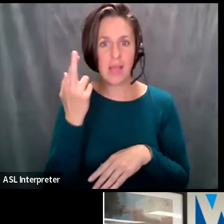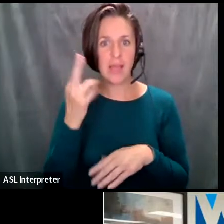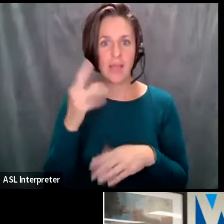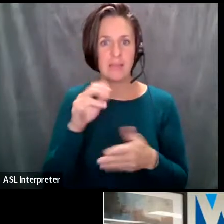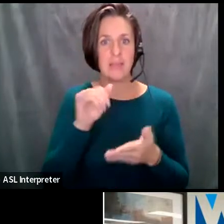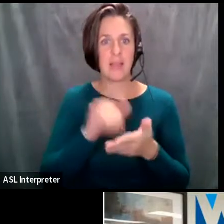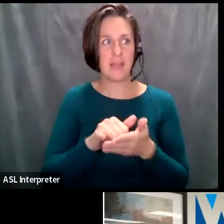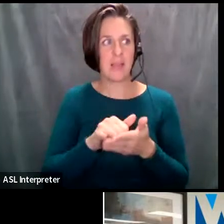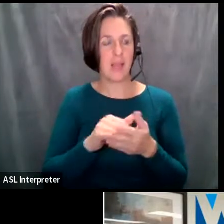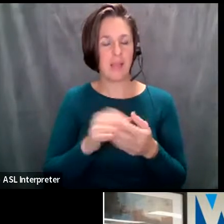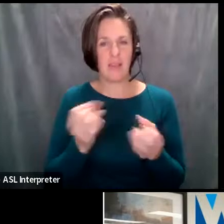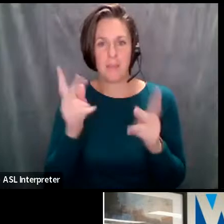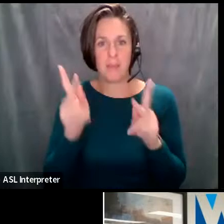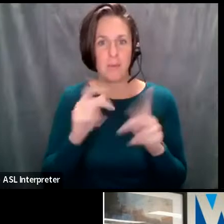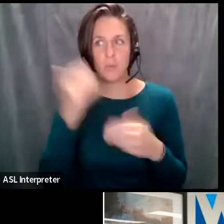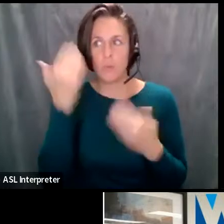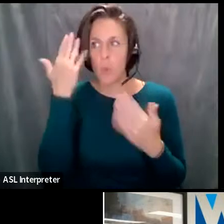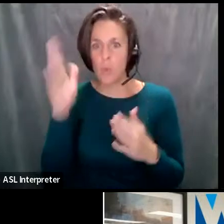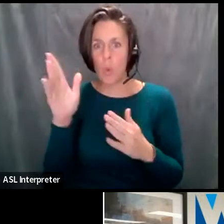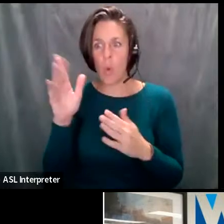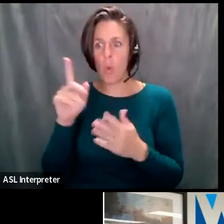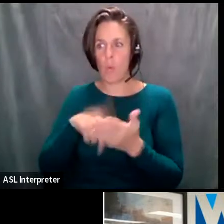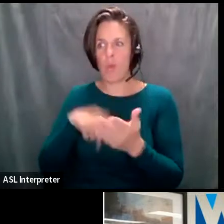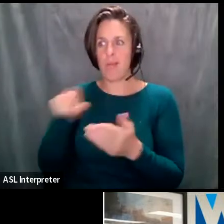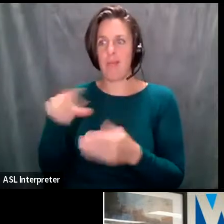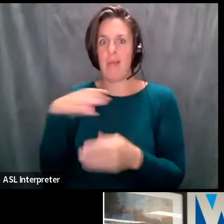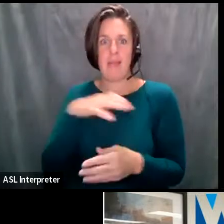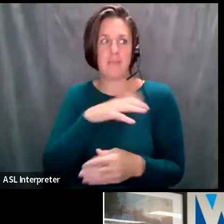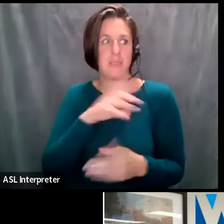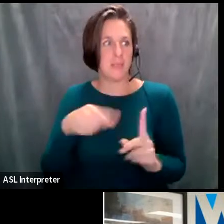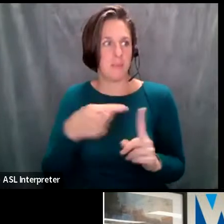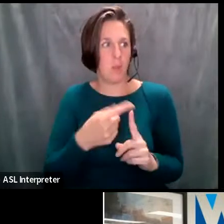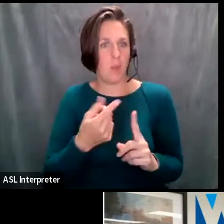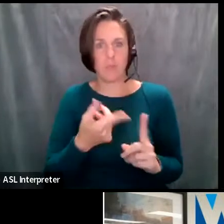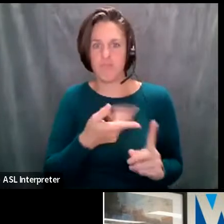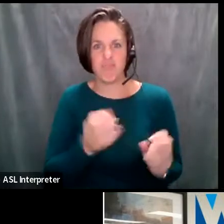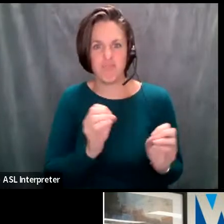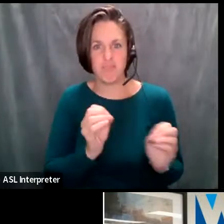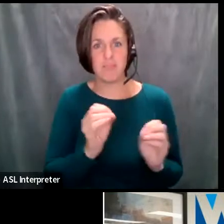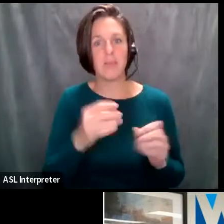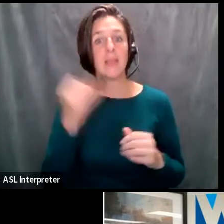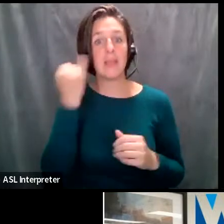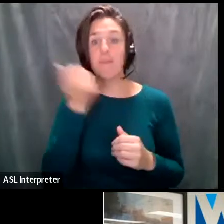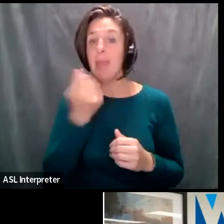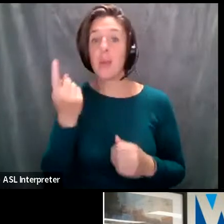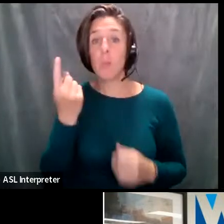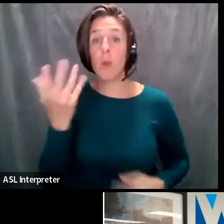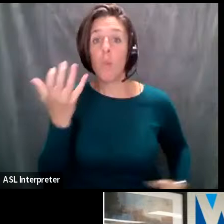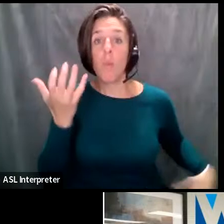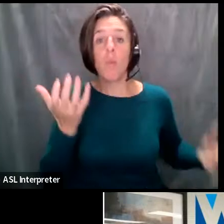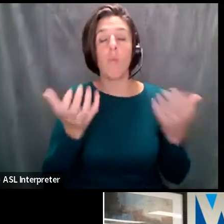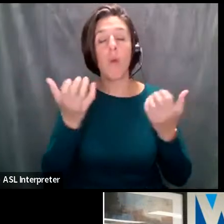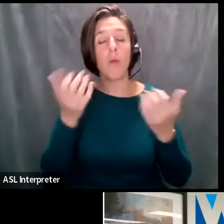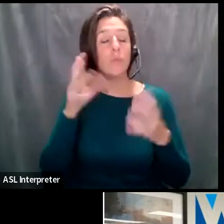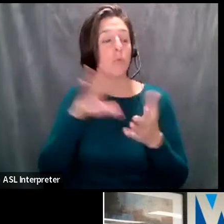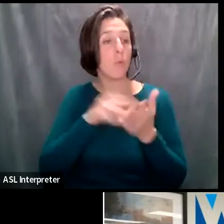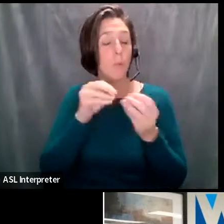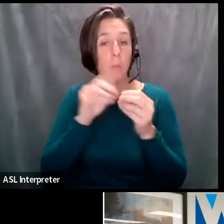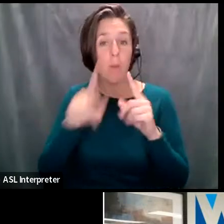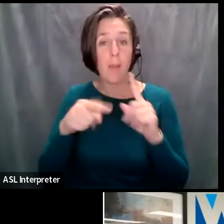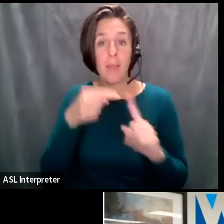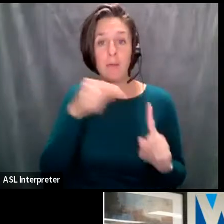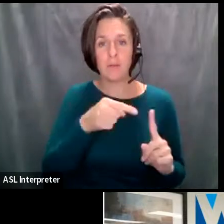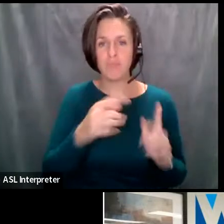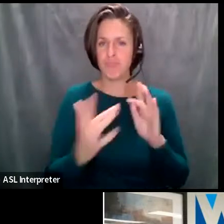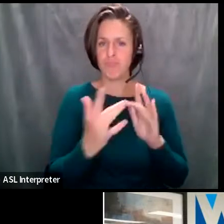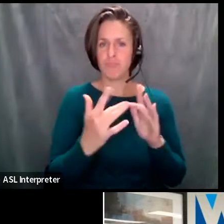that committee or what it's about. So if anybody, wants to learn more about it, you can reach out to me, or